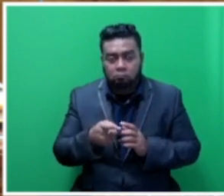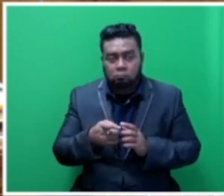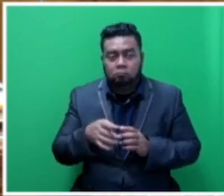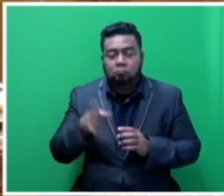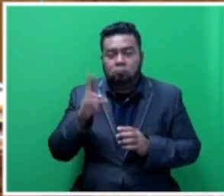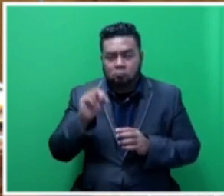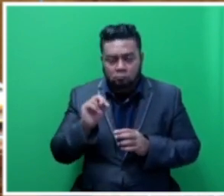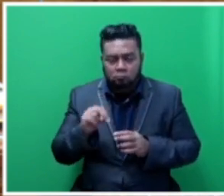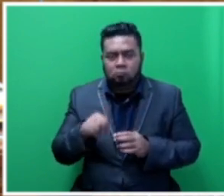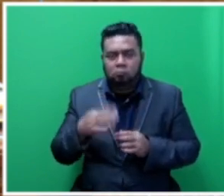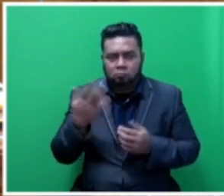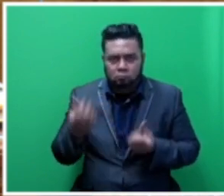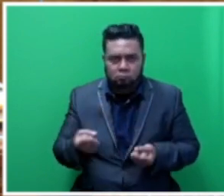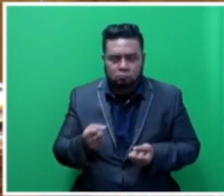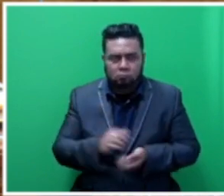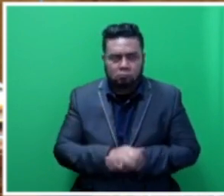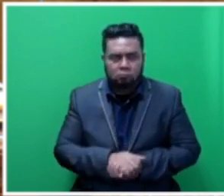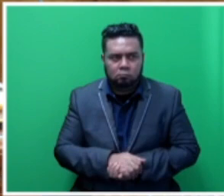the need arises.